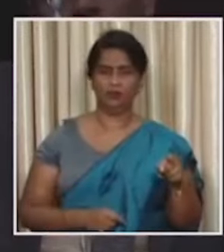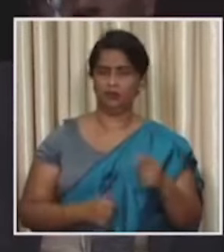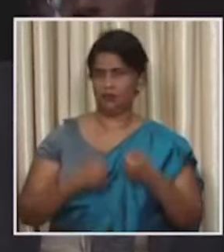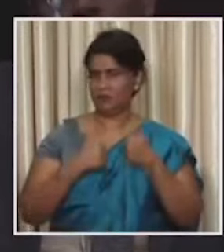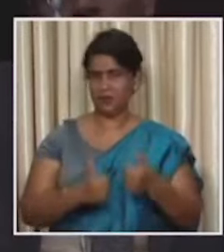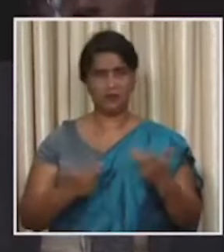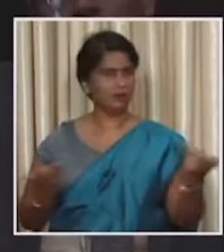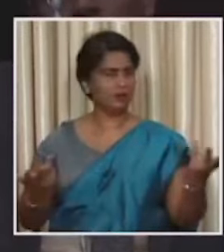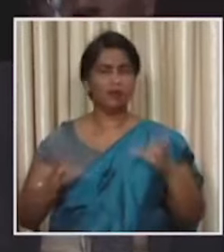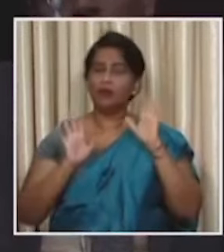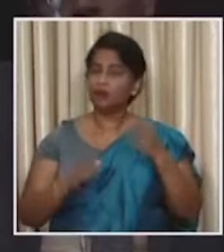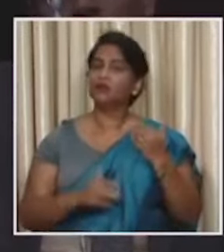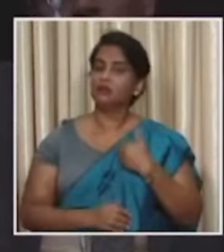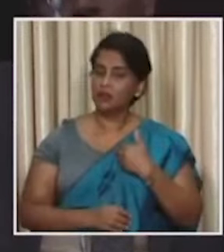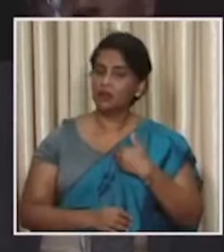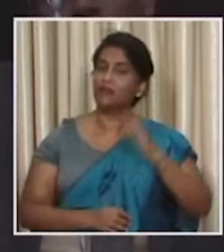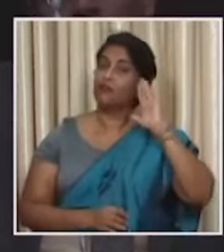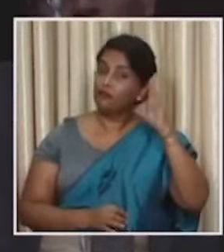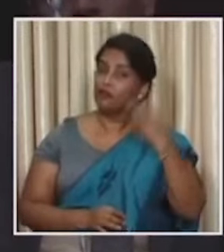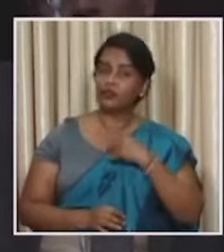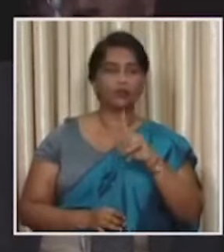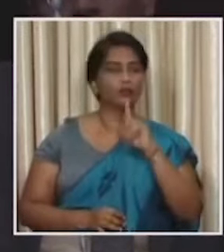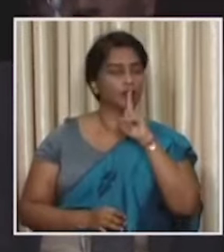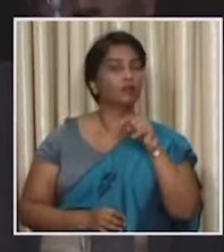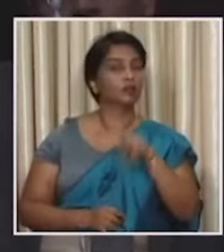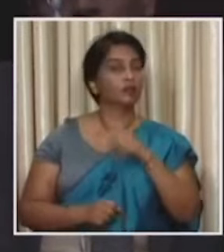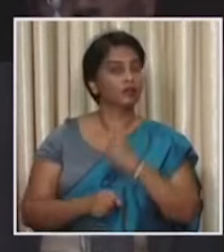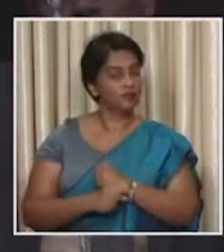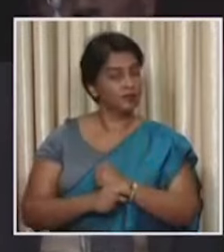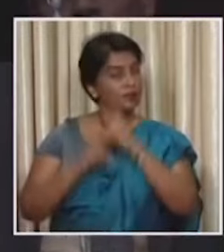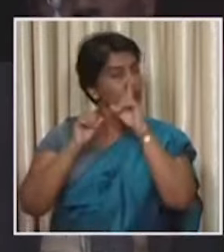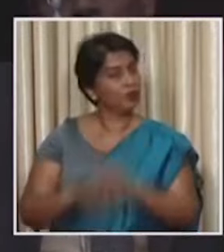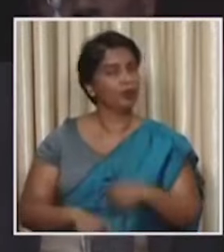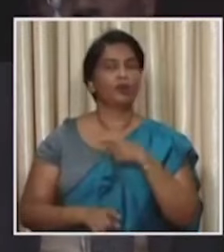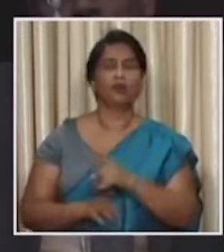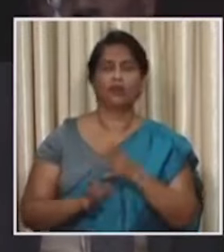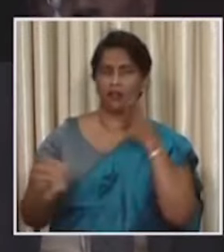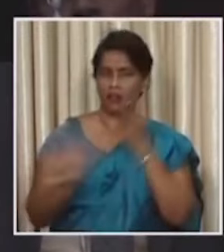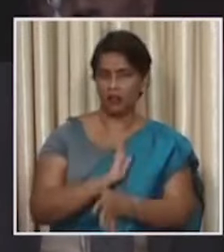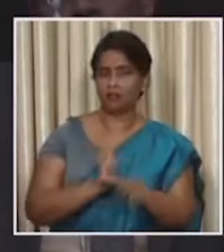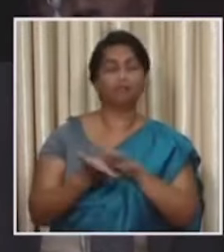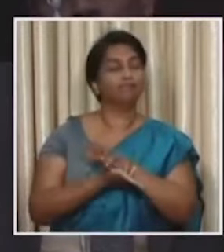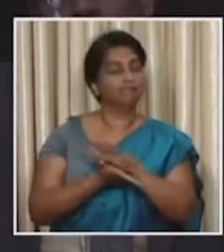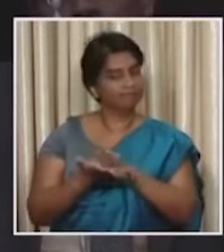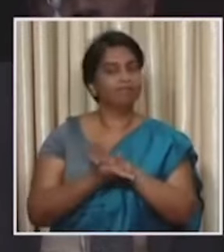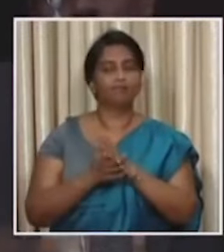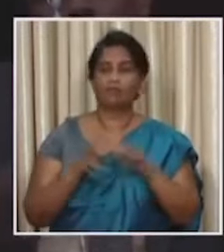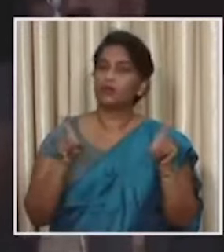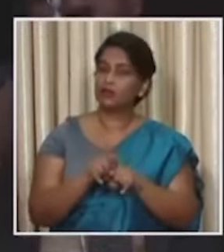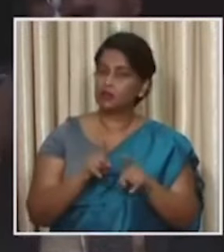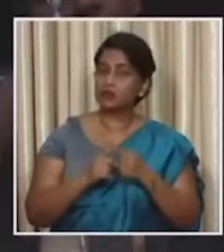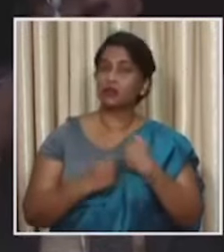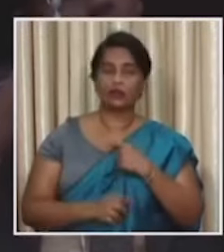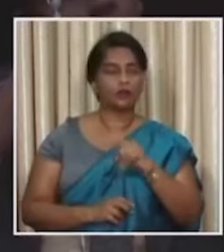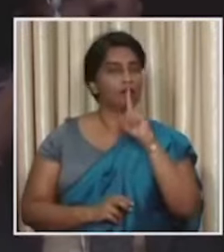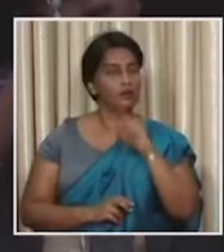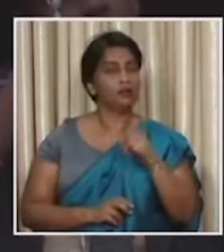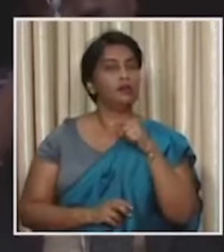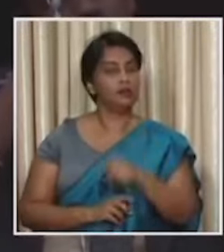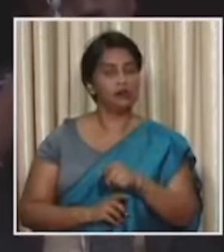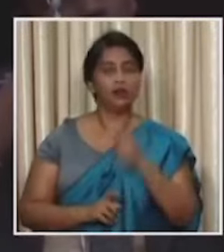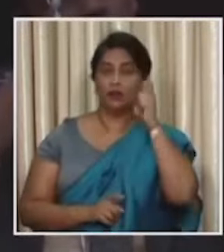and I strongly urge this government to put that mistake right. I also would like to say that the PTA must not Honorable be member,